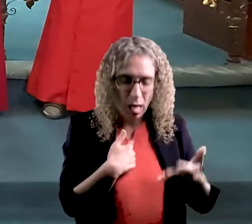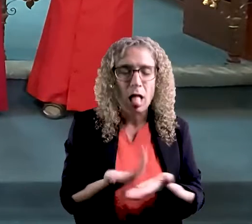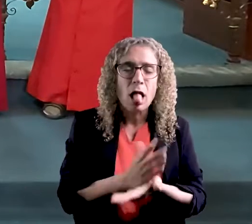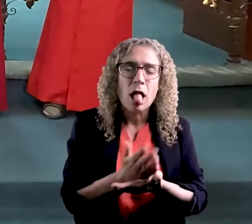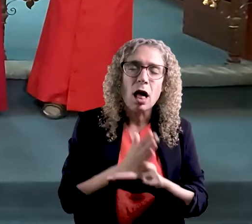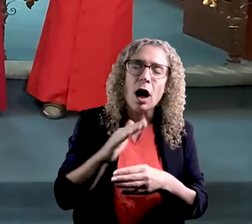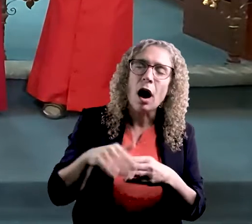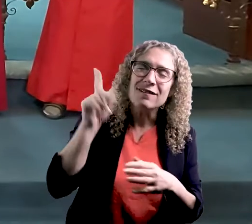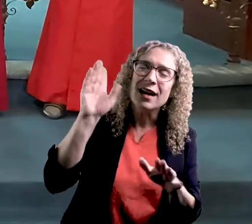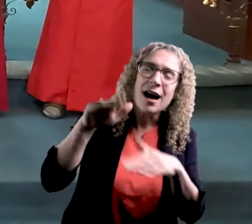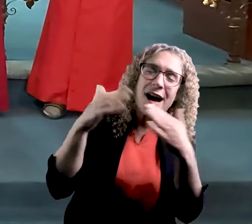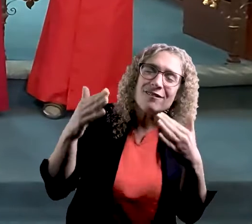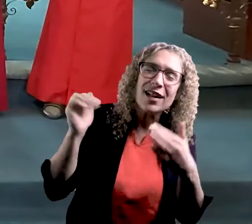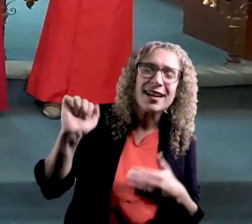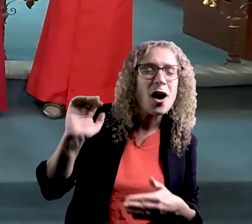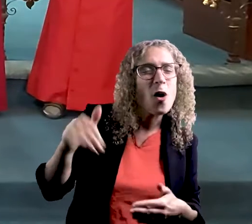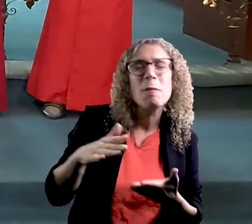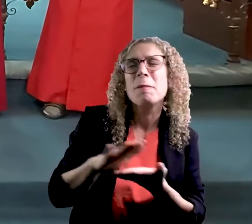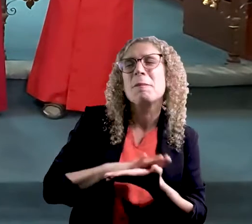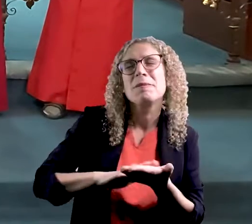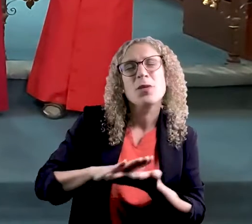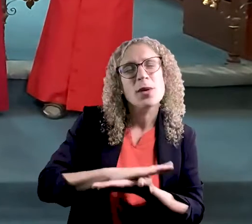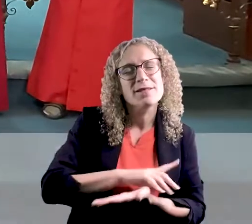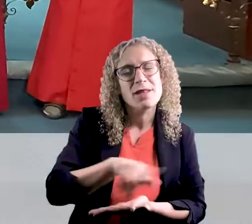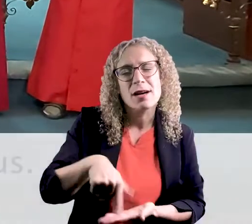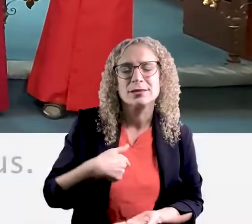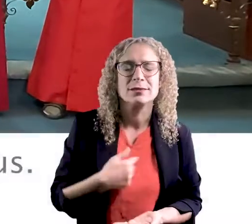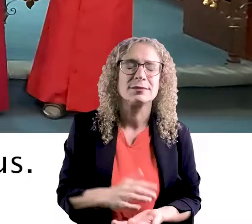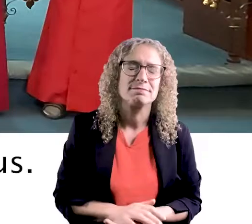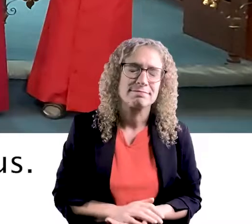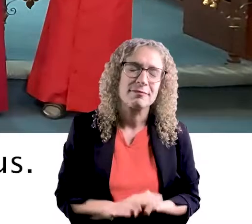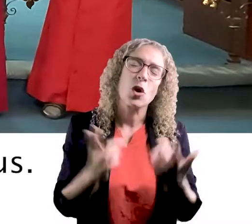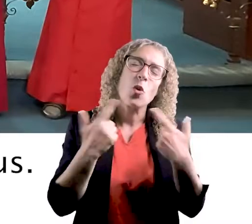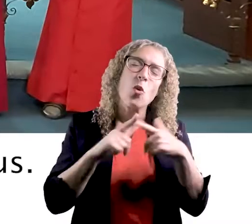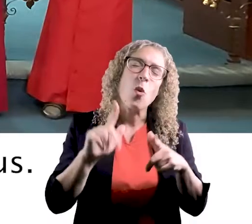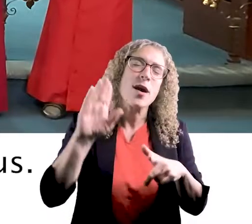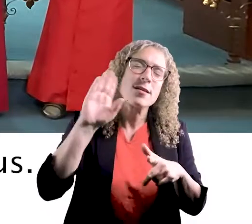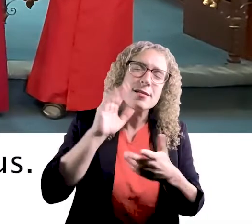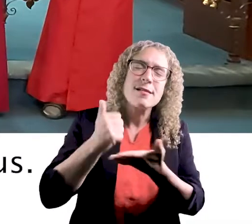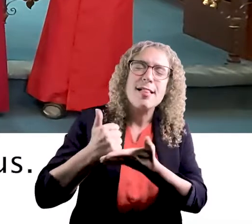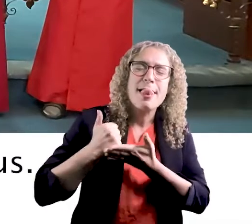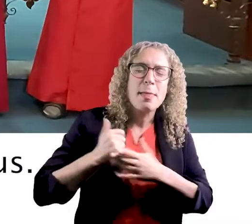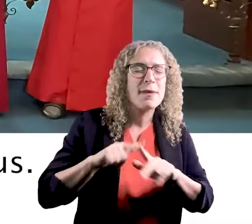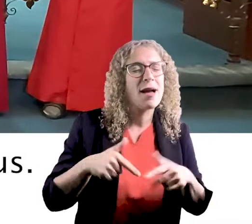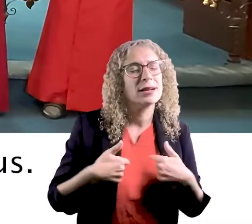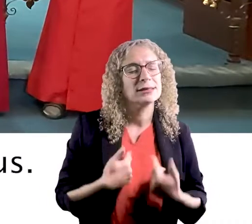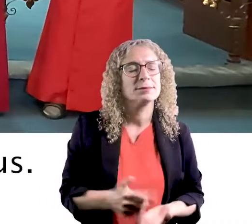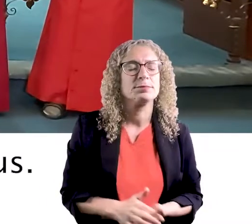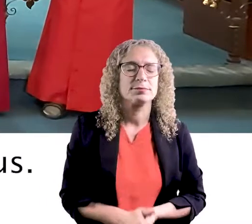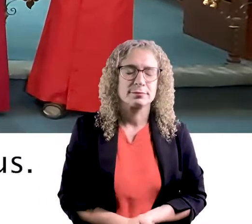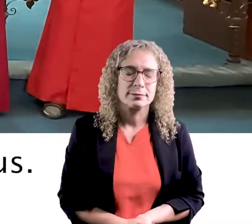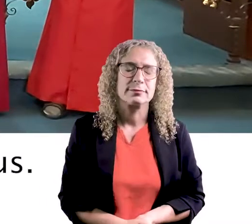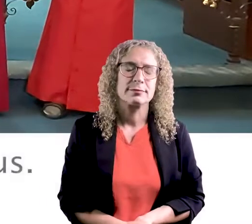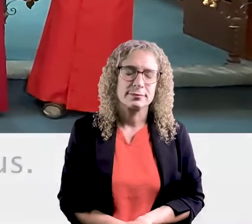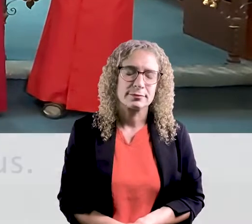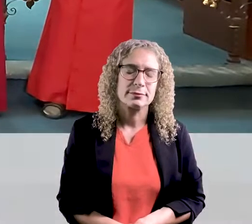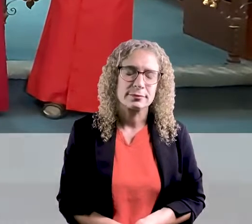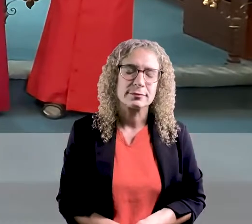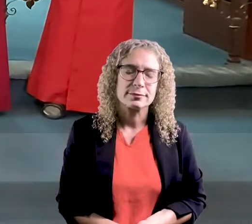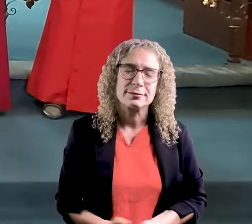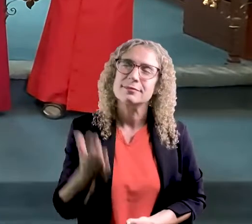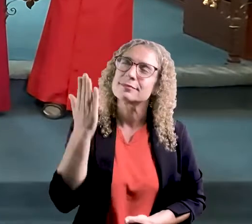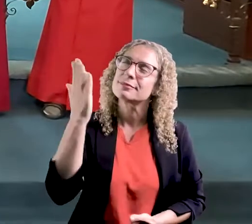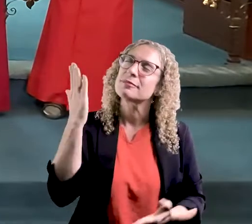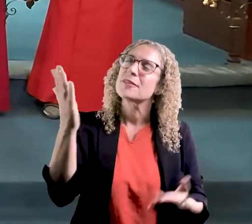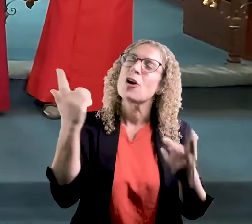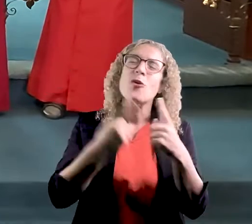heaven. In your mercy, forgive us. Lord, hear us and help us. May the God